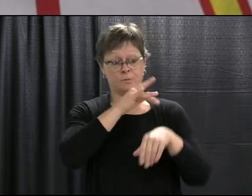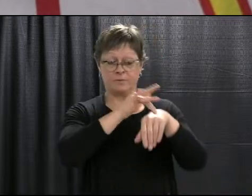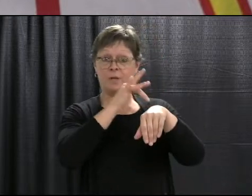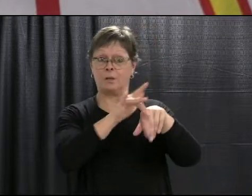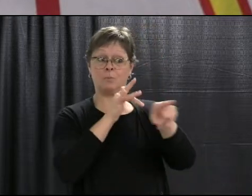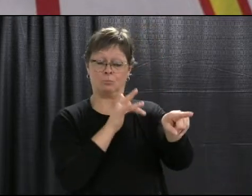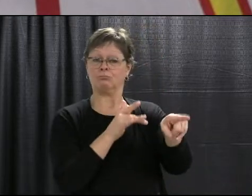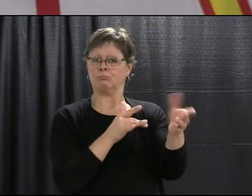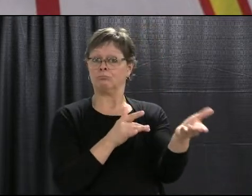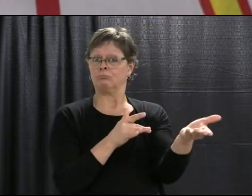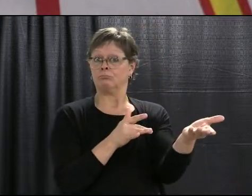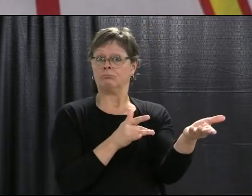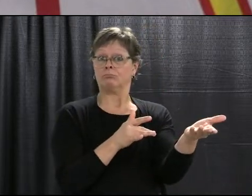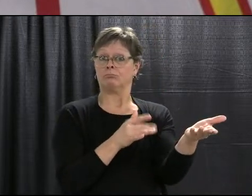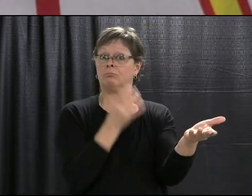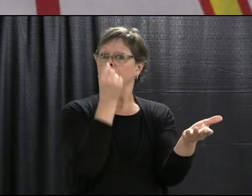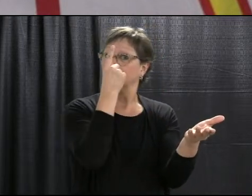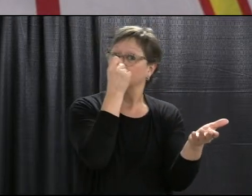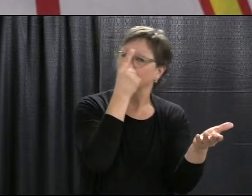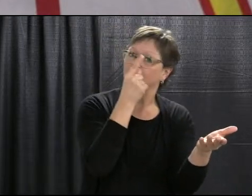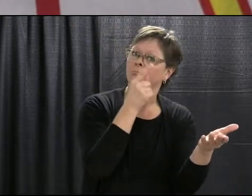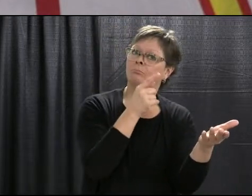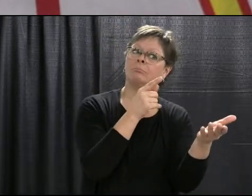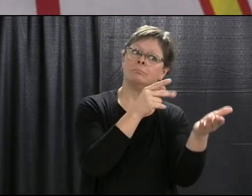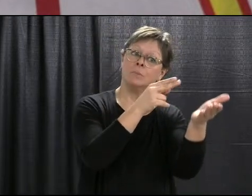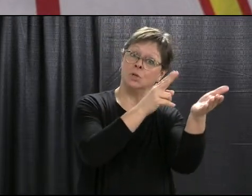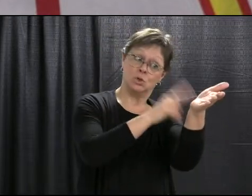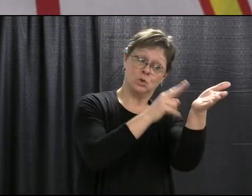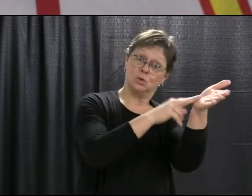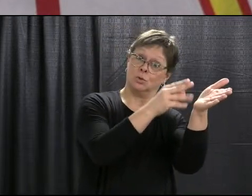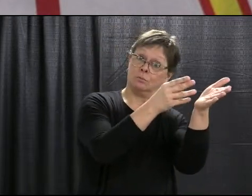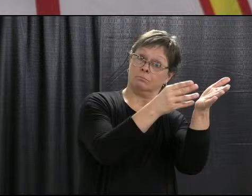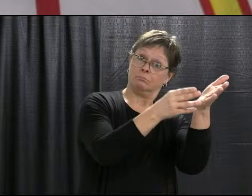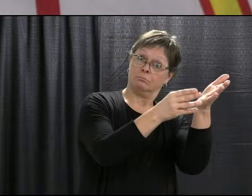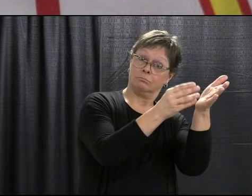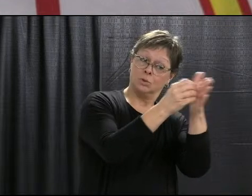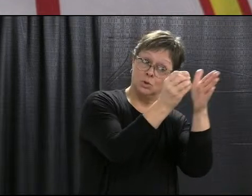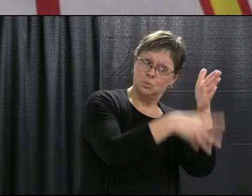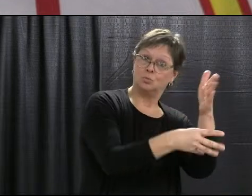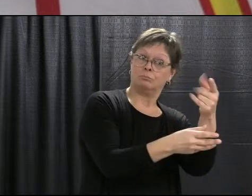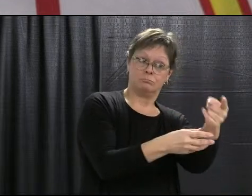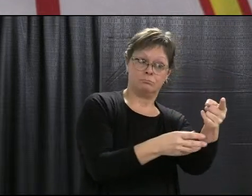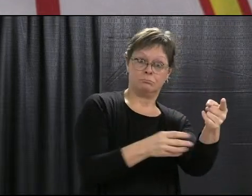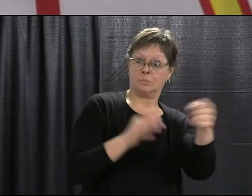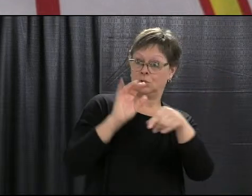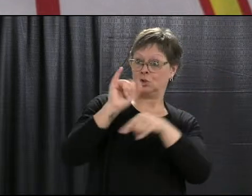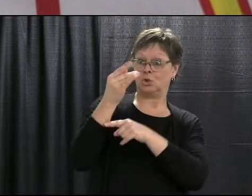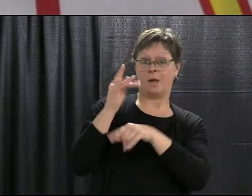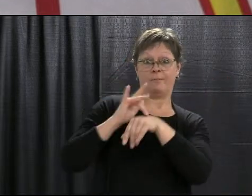province. It is matching people to where the jobs are available and their